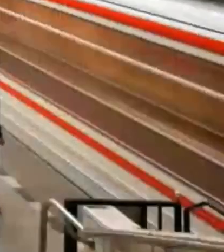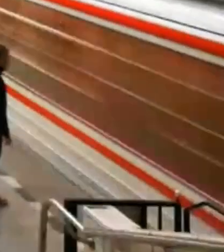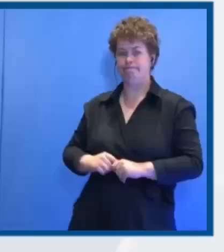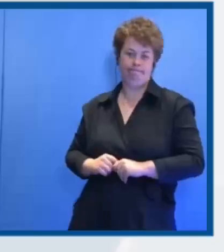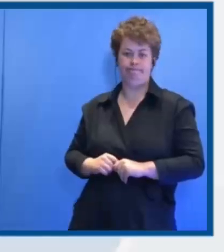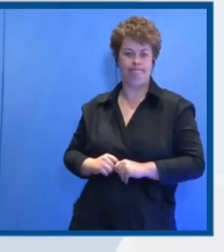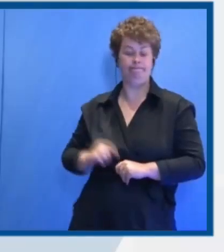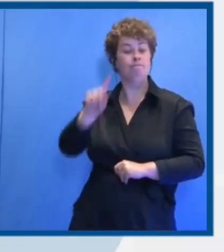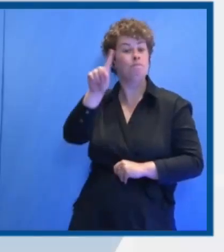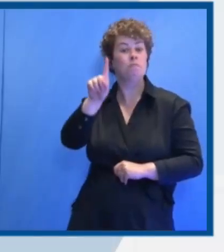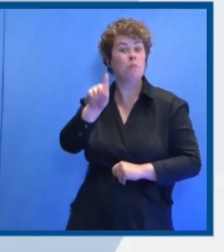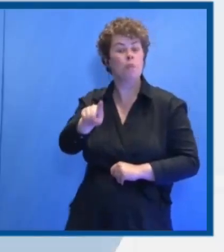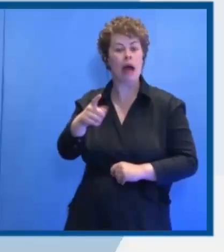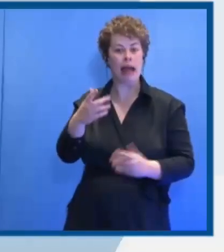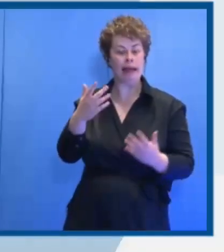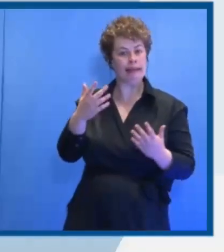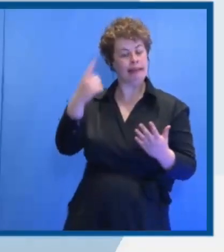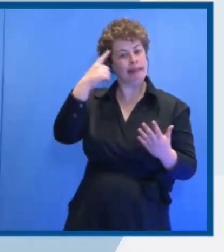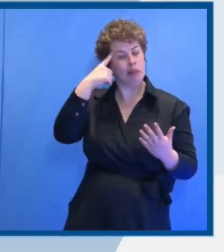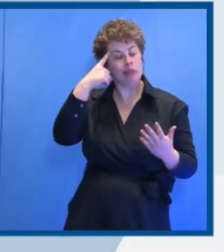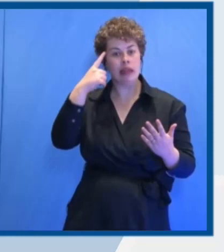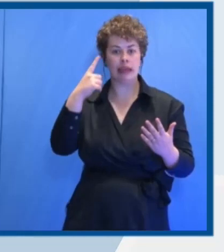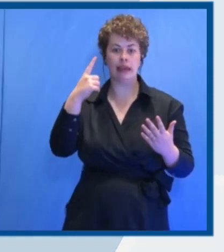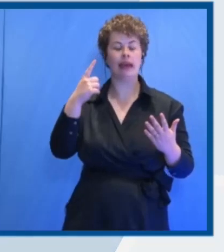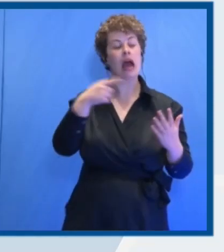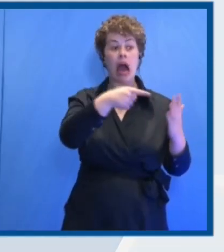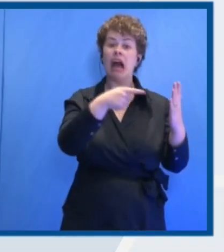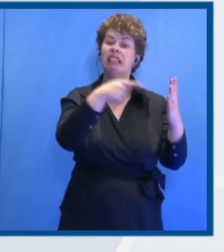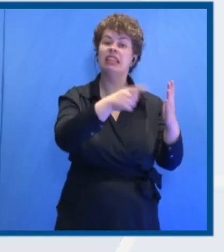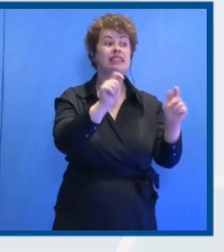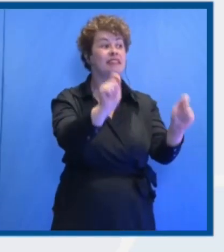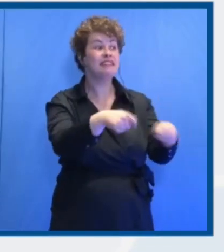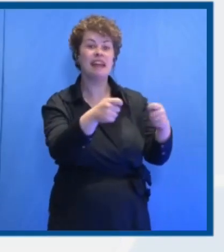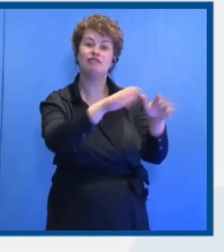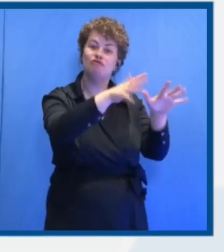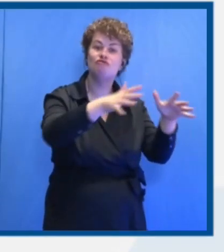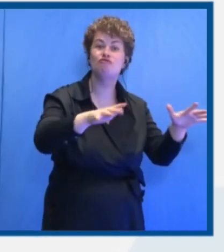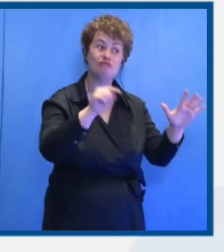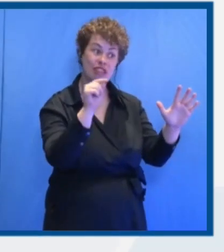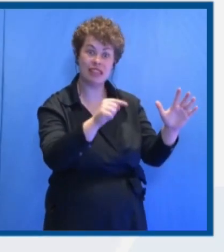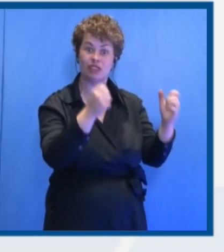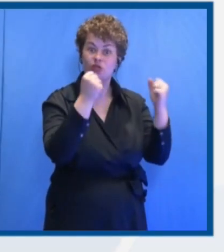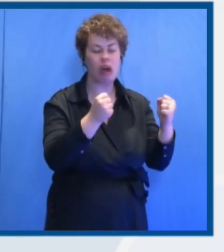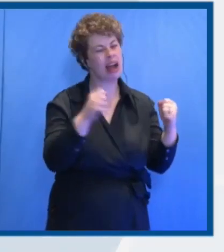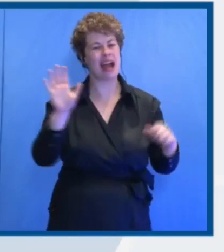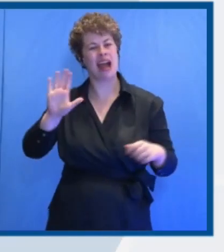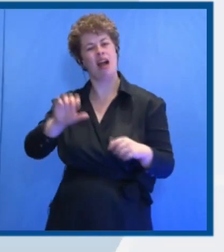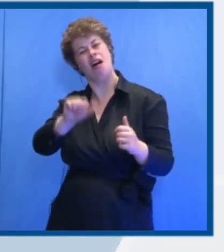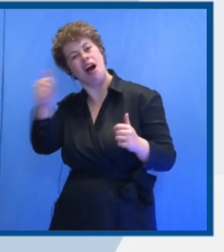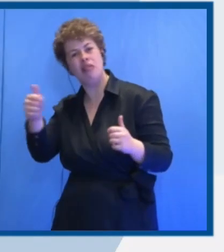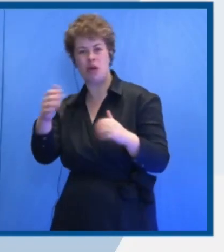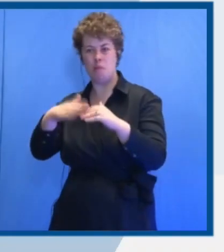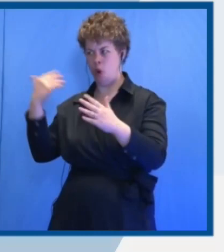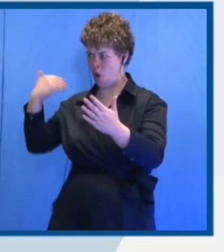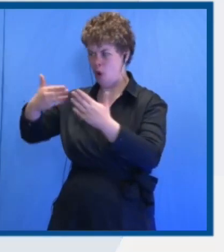and the effectiveness is perhaps not the same as using concrete, for example. deforestation, poor land use planning. And